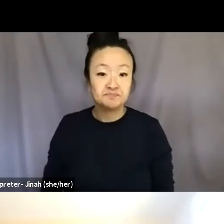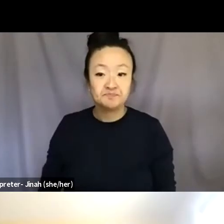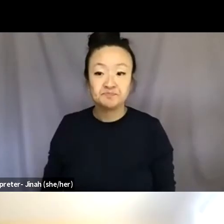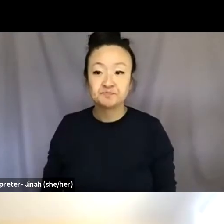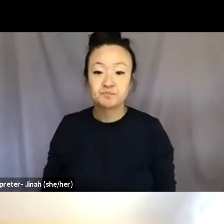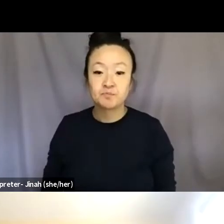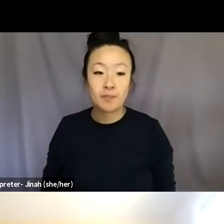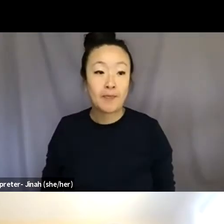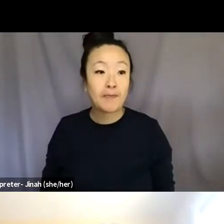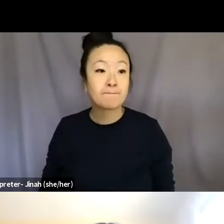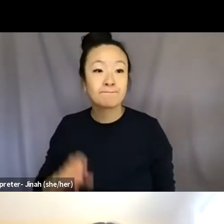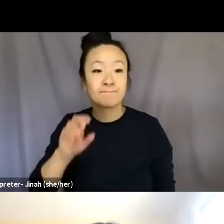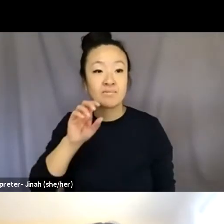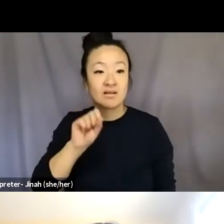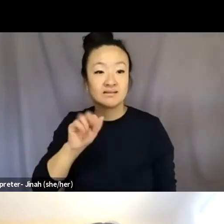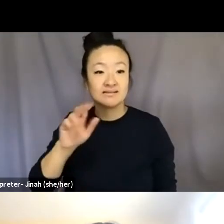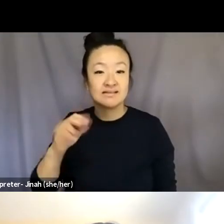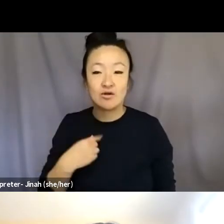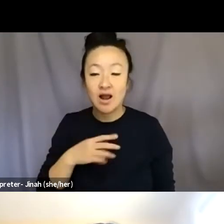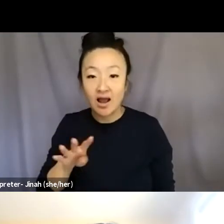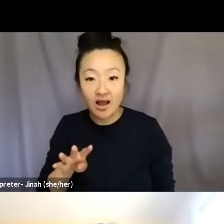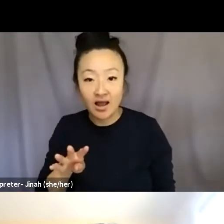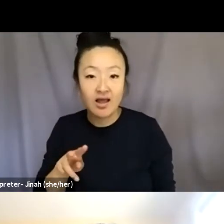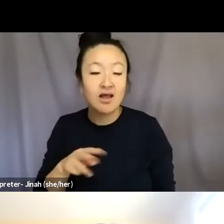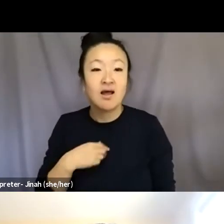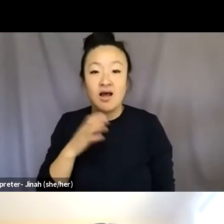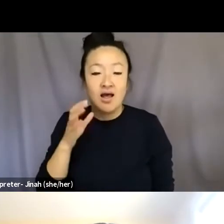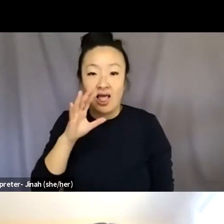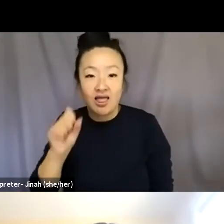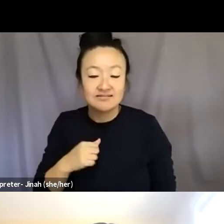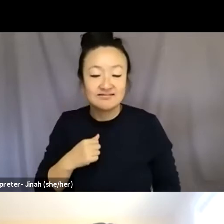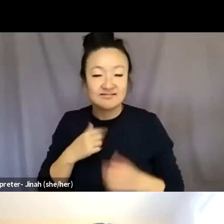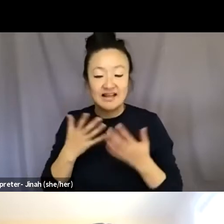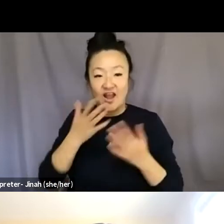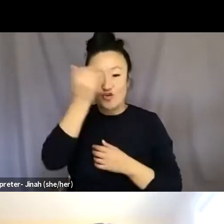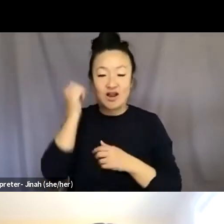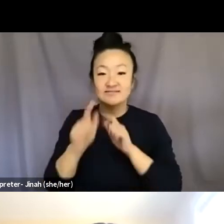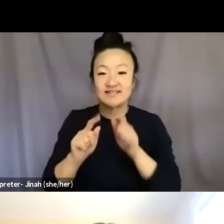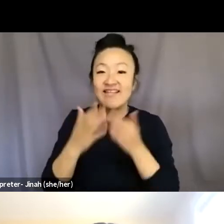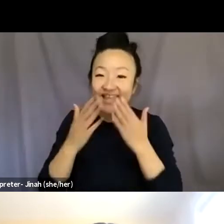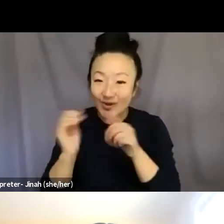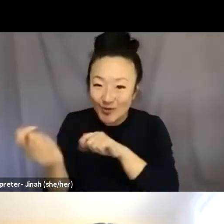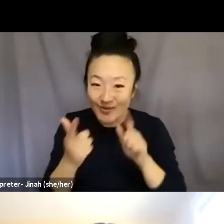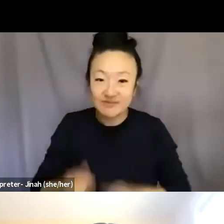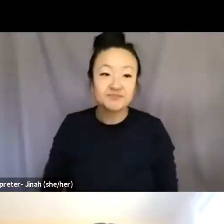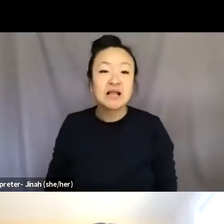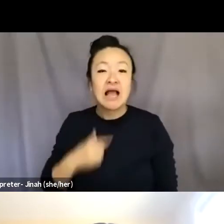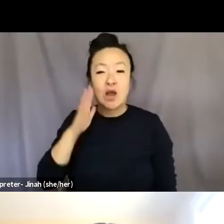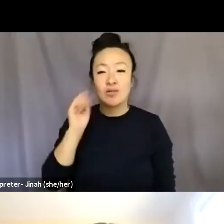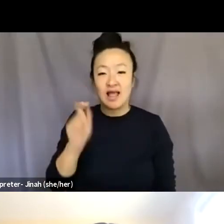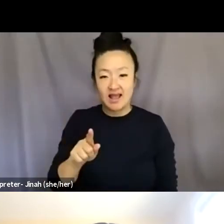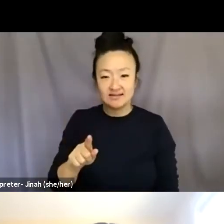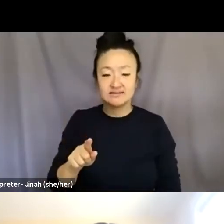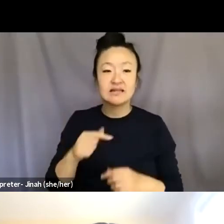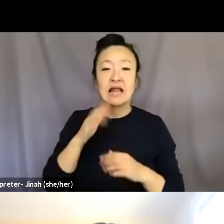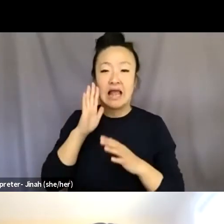I'm so caught up in the answers, I forgot my role in asking the questions. Thank you all. I'm going to ask a question, and I'll say let's